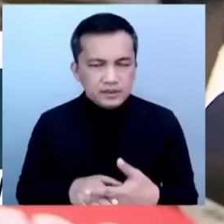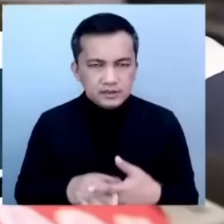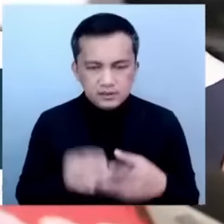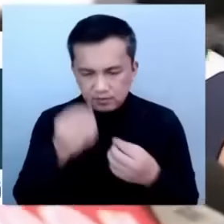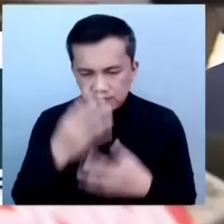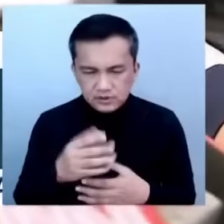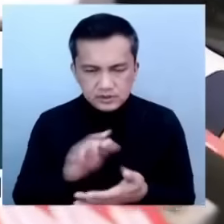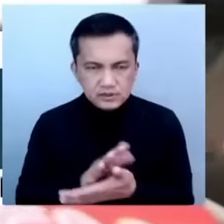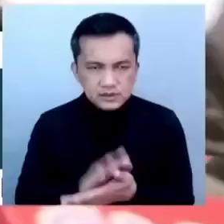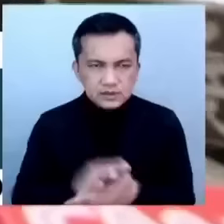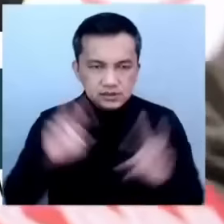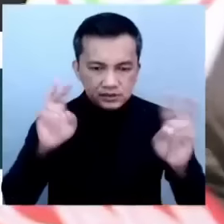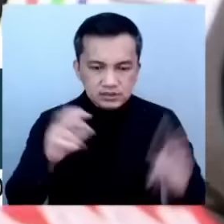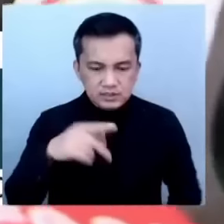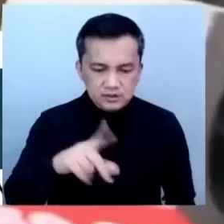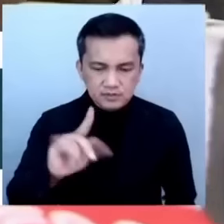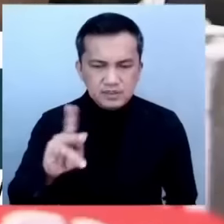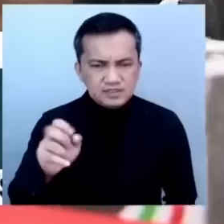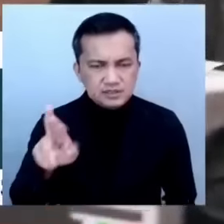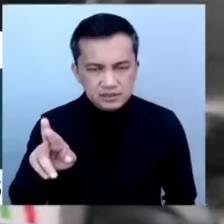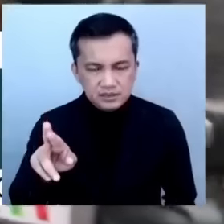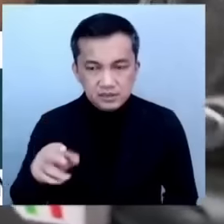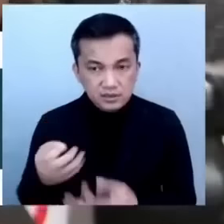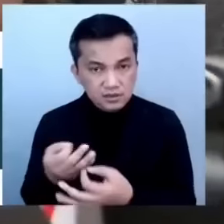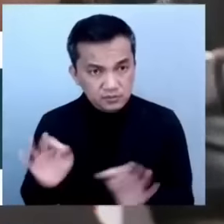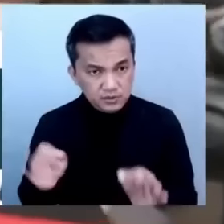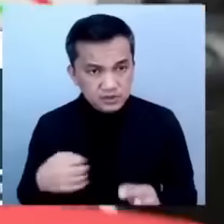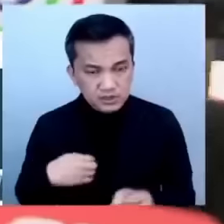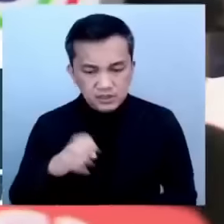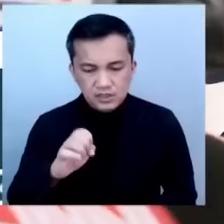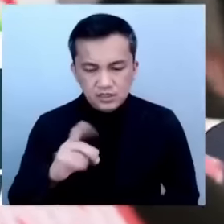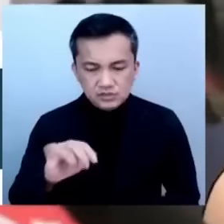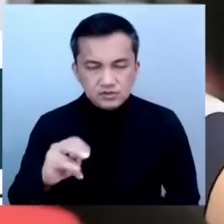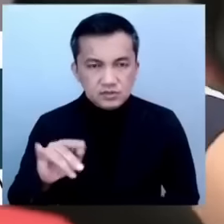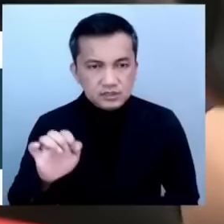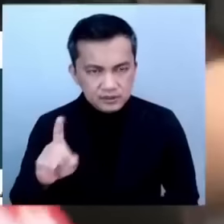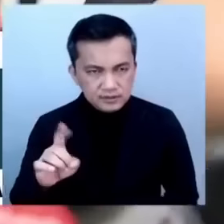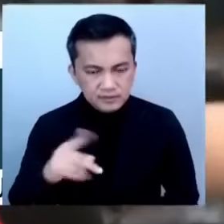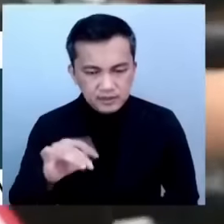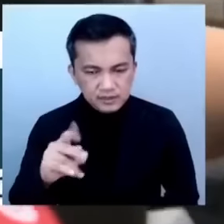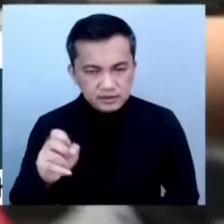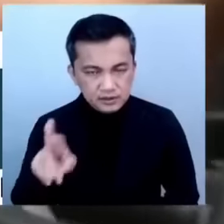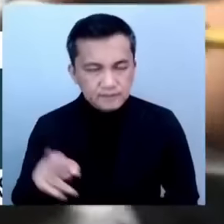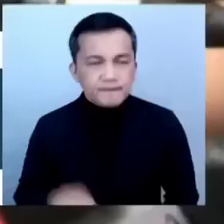of plunder. Okay. And I have been already acquitted. I have been exonerated of plunder. And